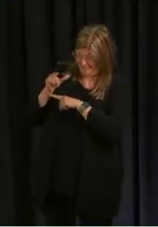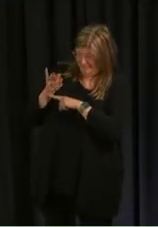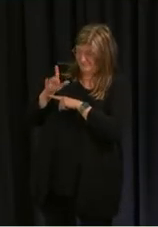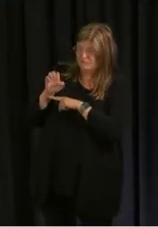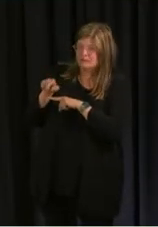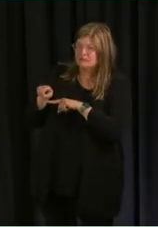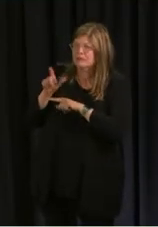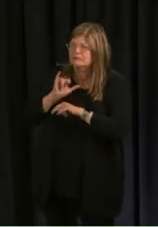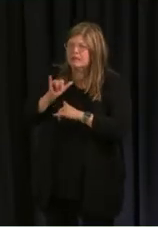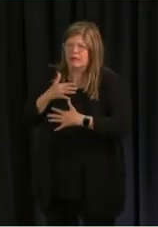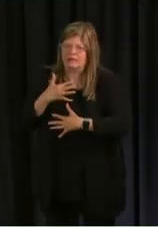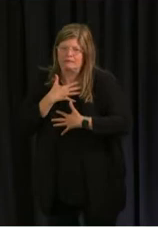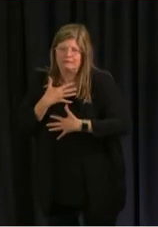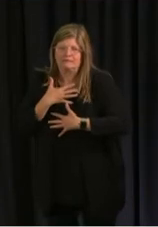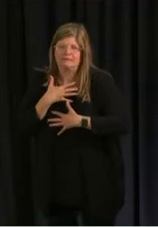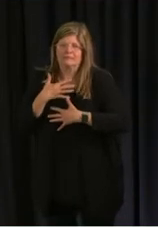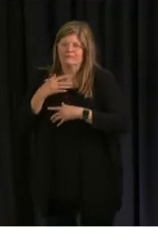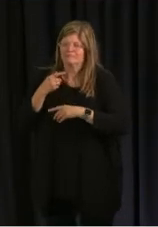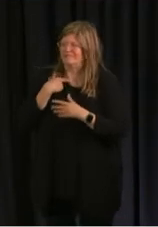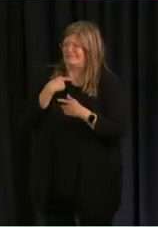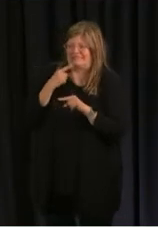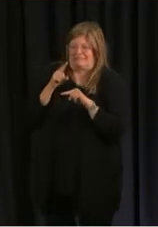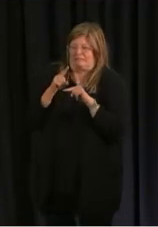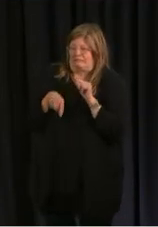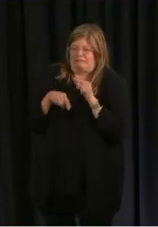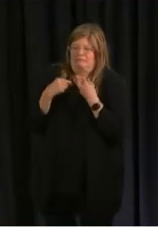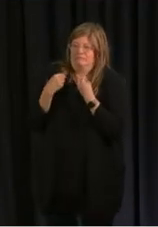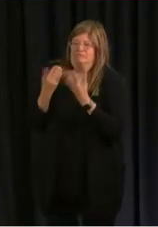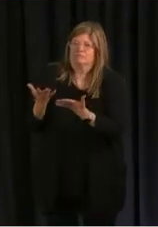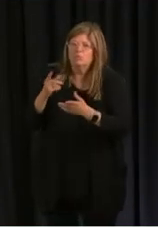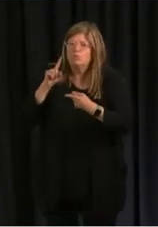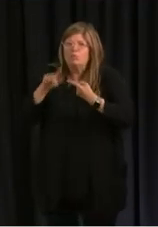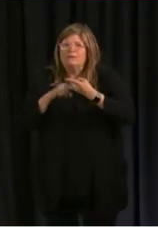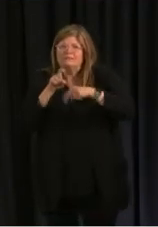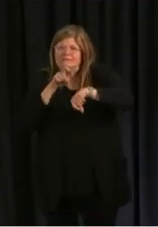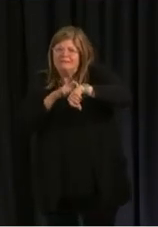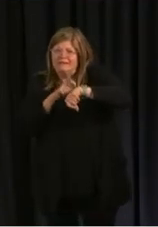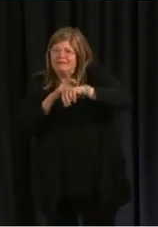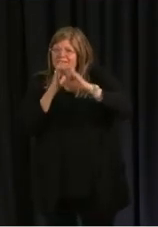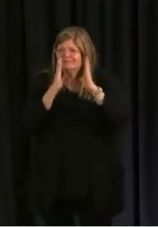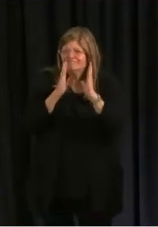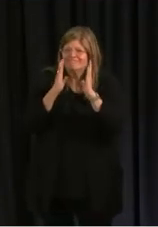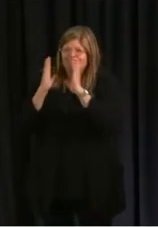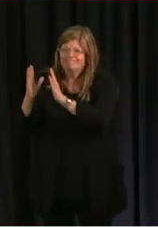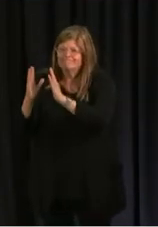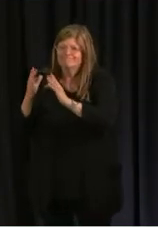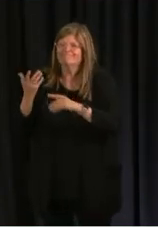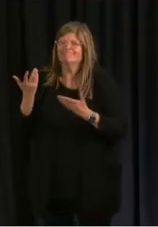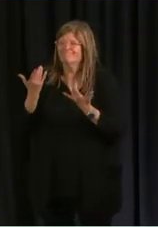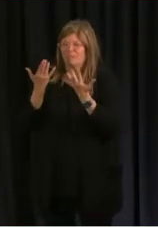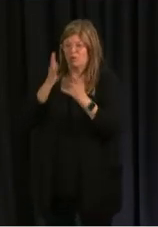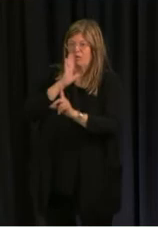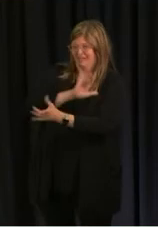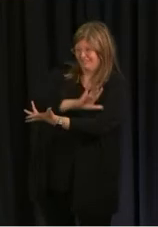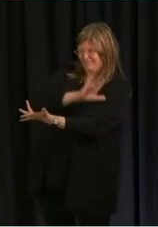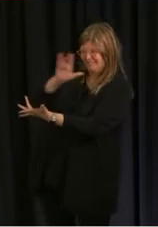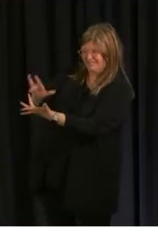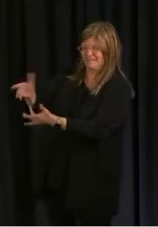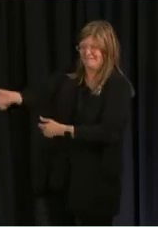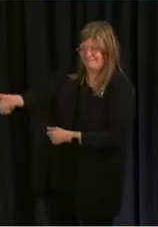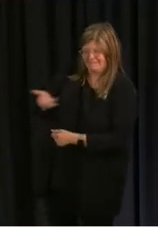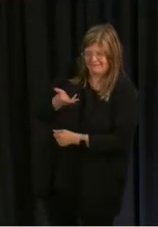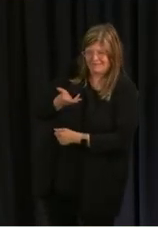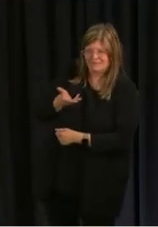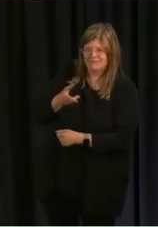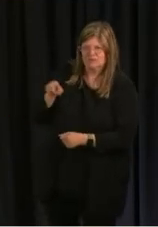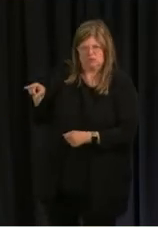a specific time frame about when you would be having an invitation. However, I do not expect you having